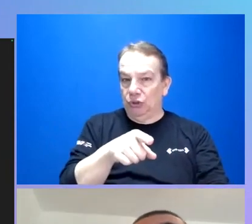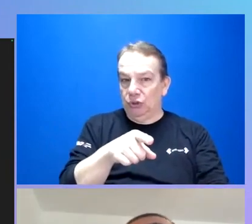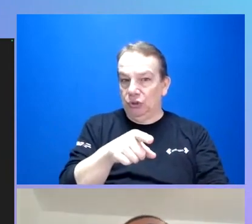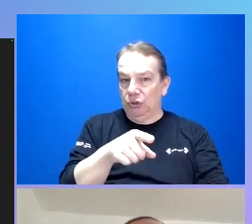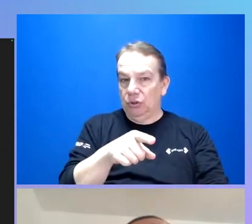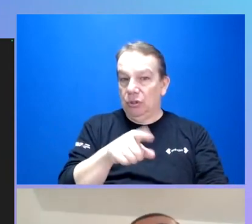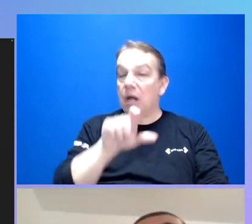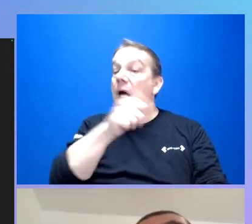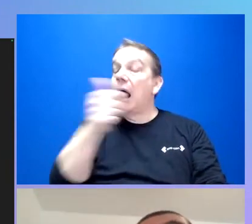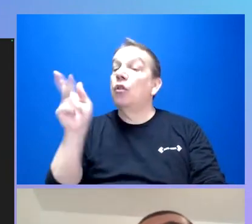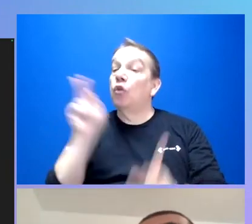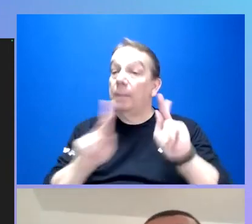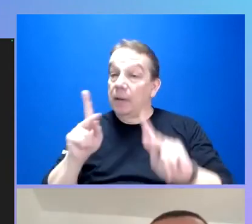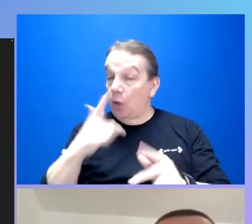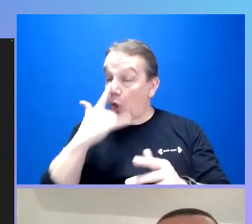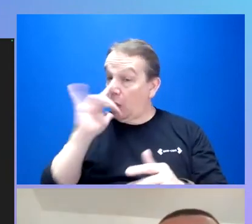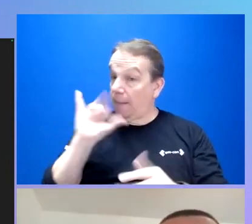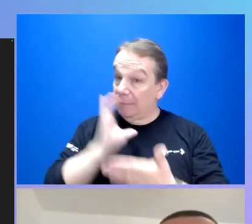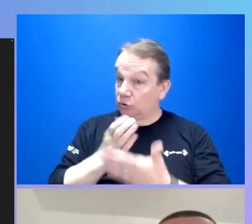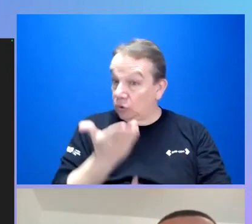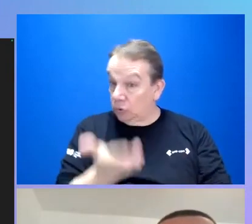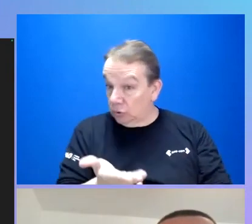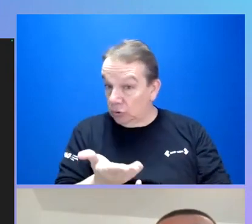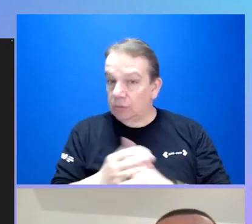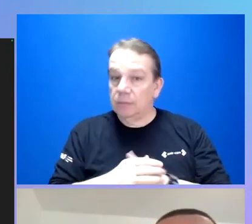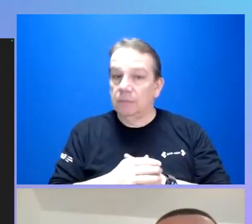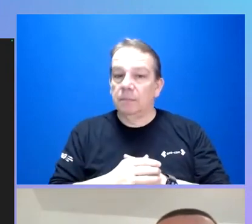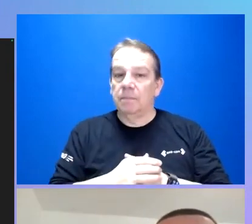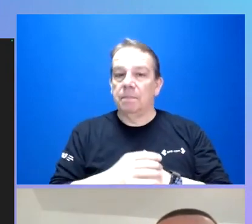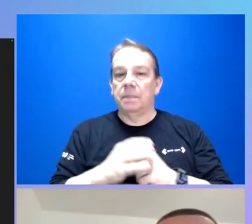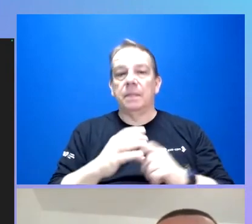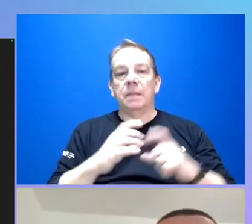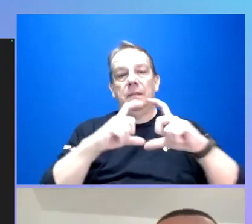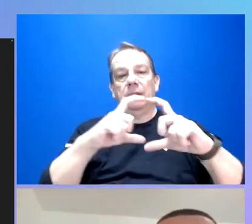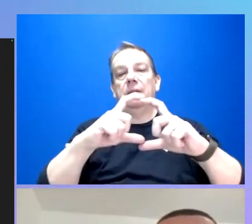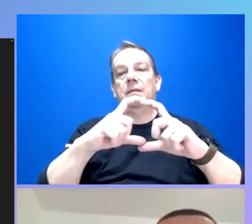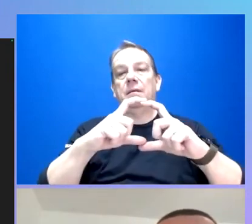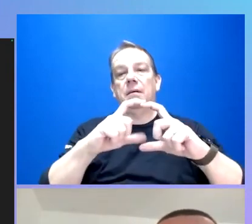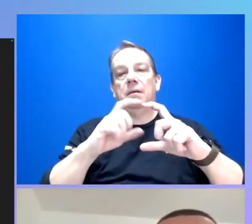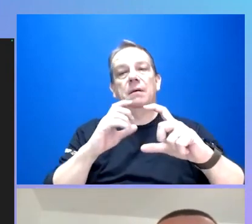And others something a bit like this, an image with blind spots.